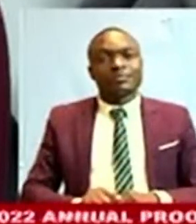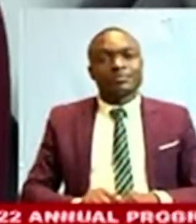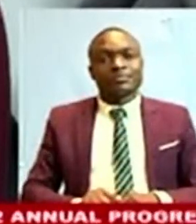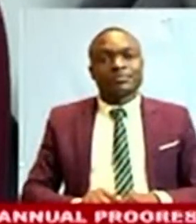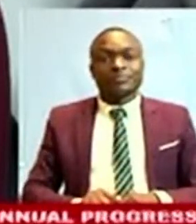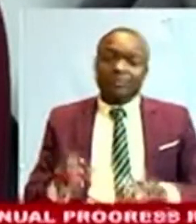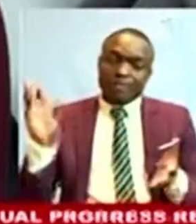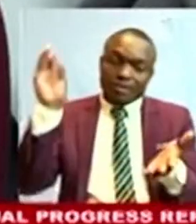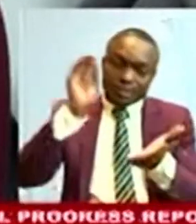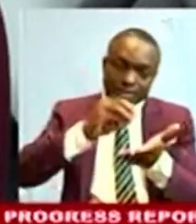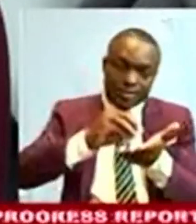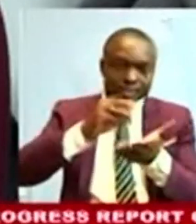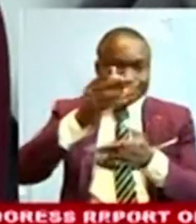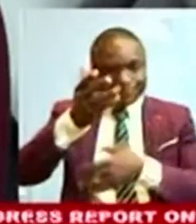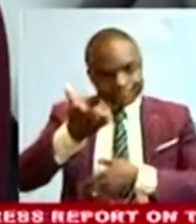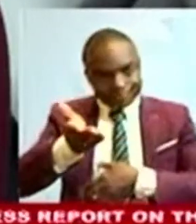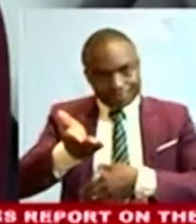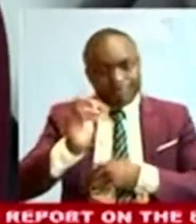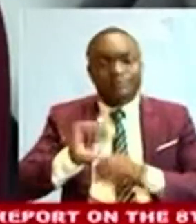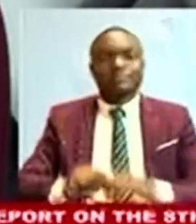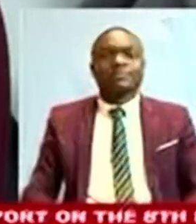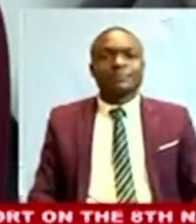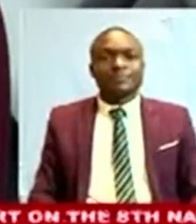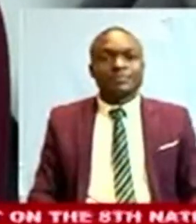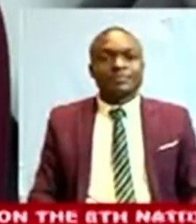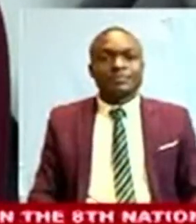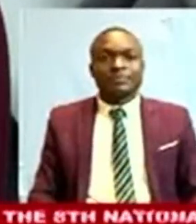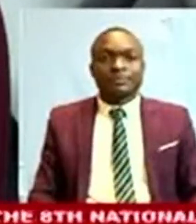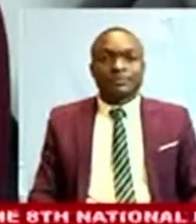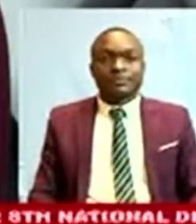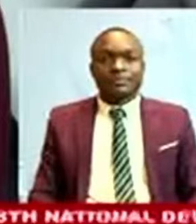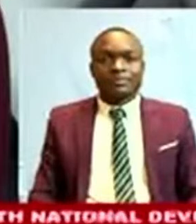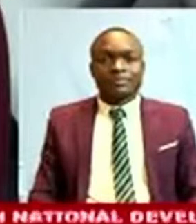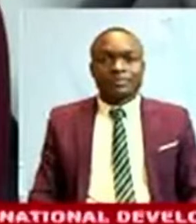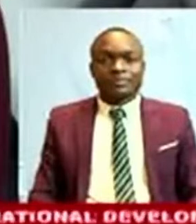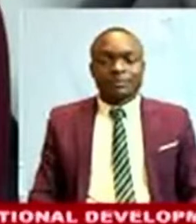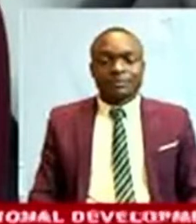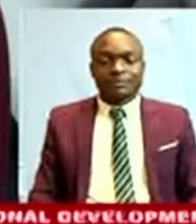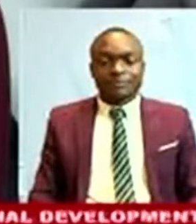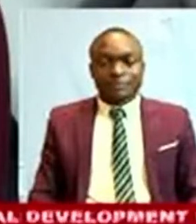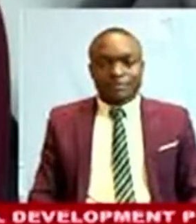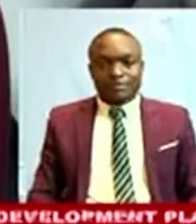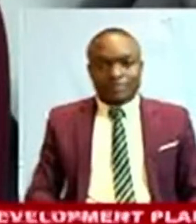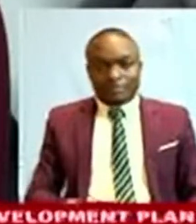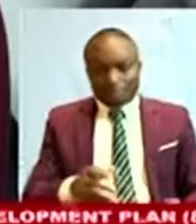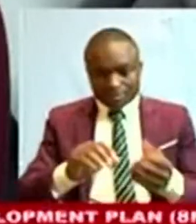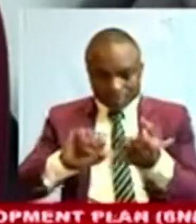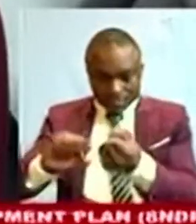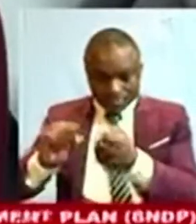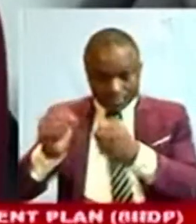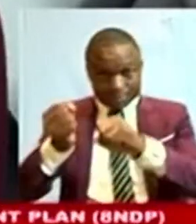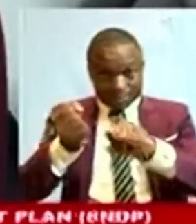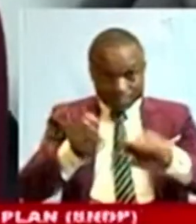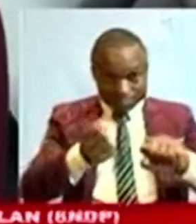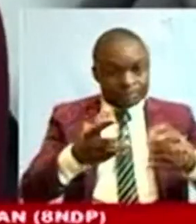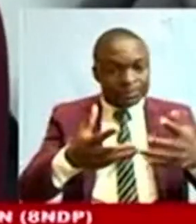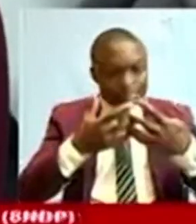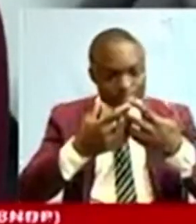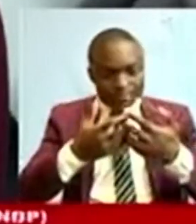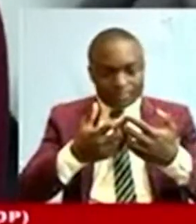put in place in terms of securing equipment through various models, through